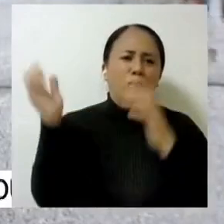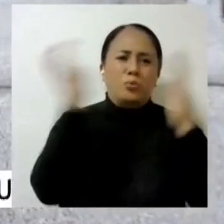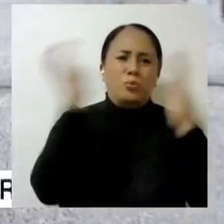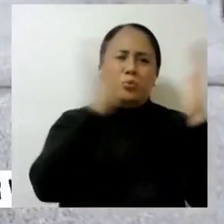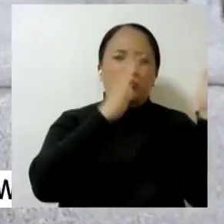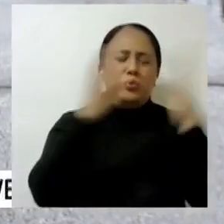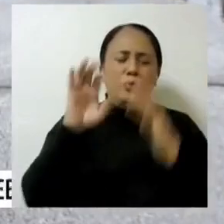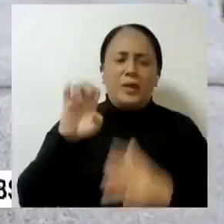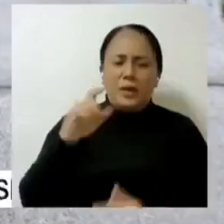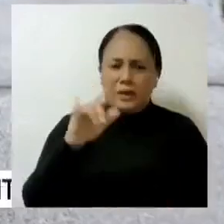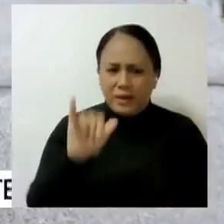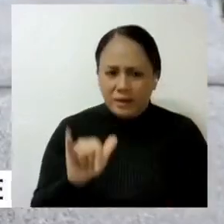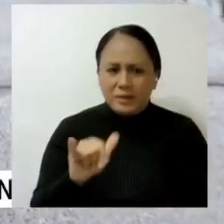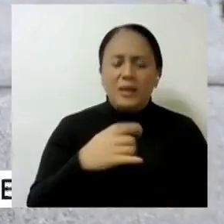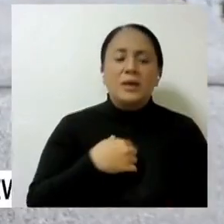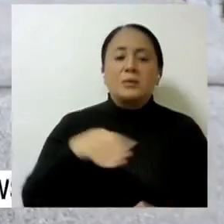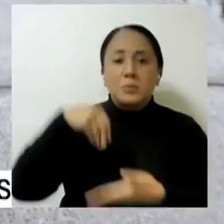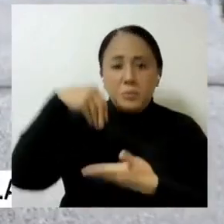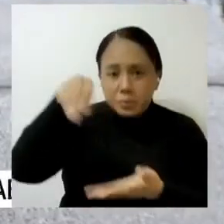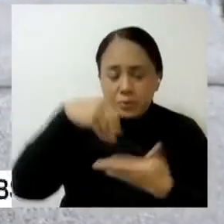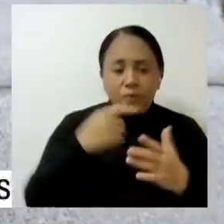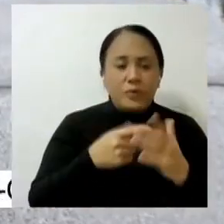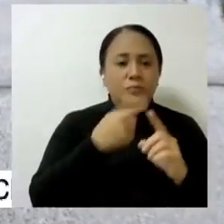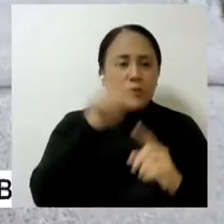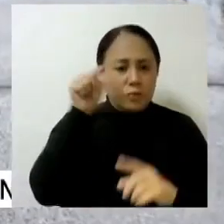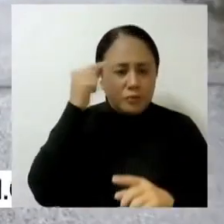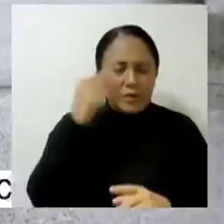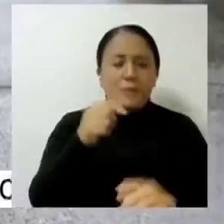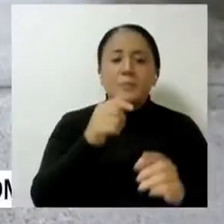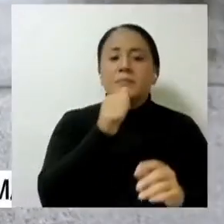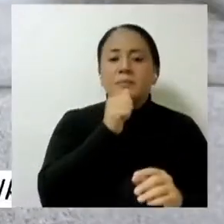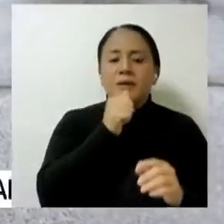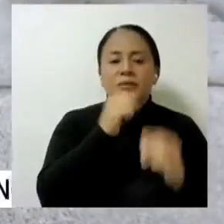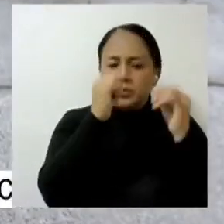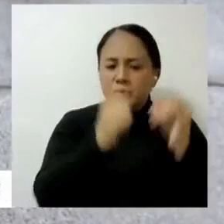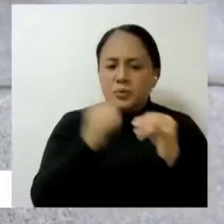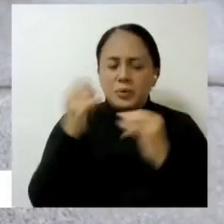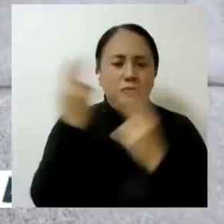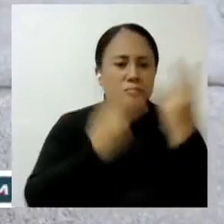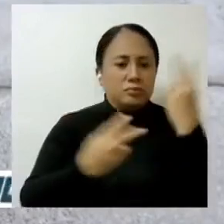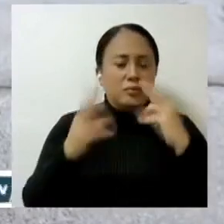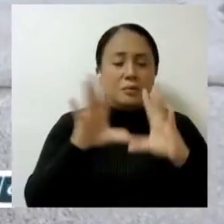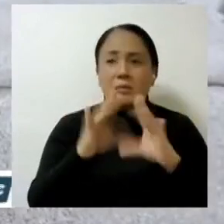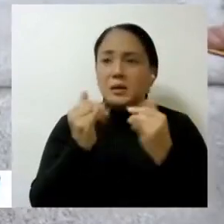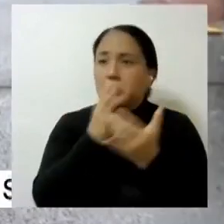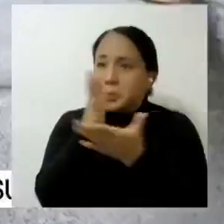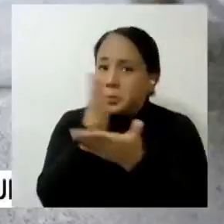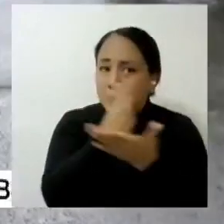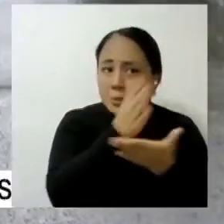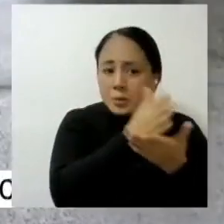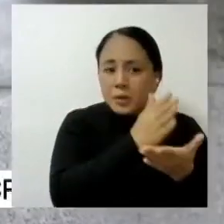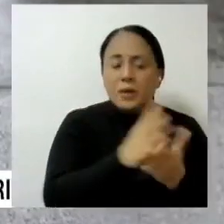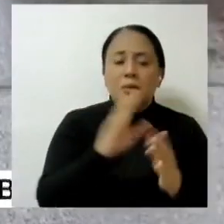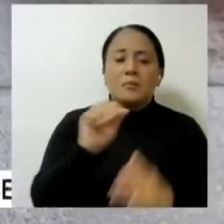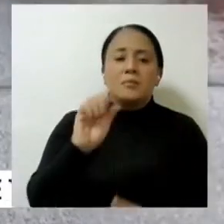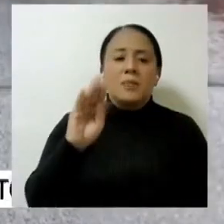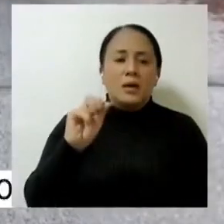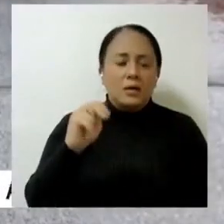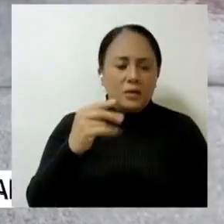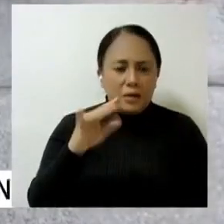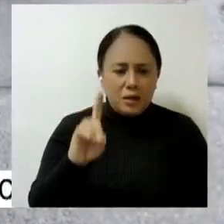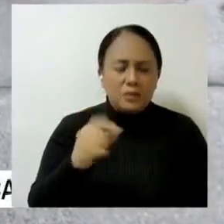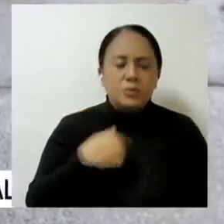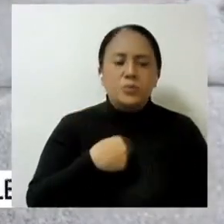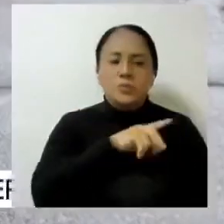the government, some private individuals have also visited barangays here in Bangued, Abra to personally give assistance in the form